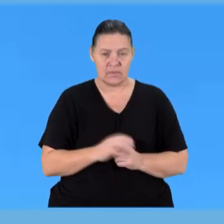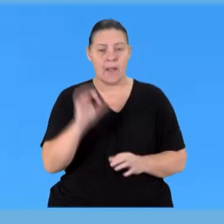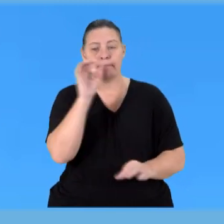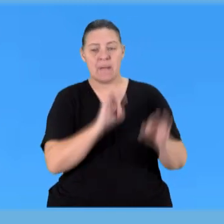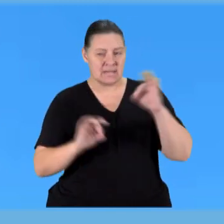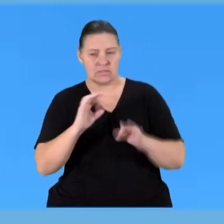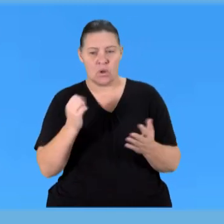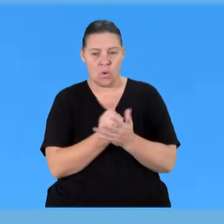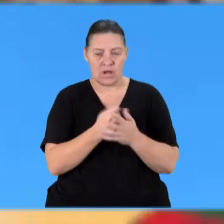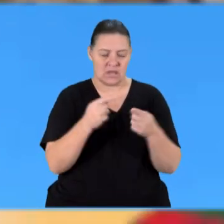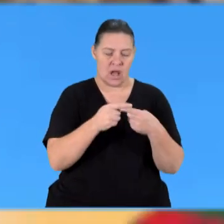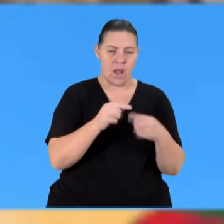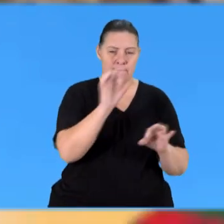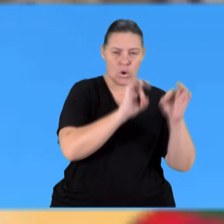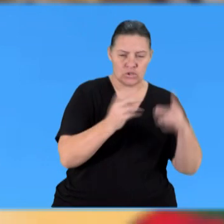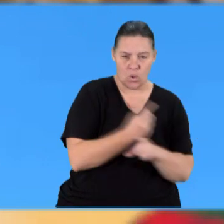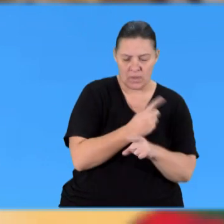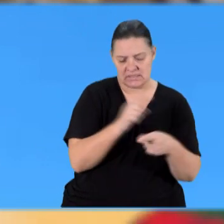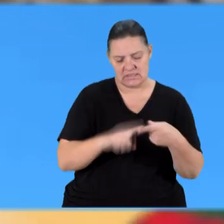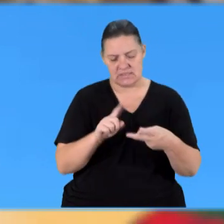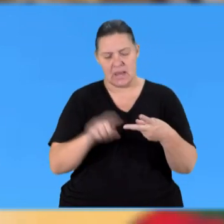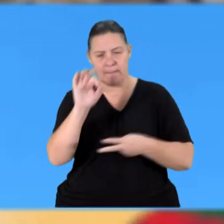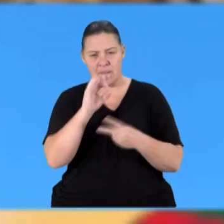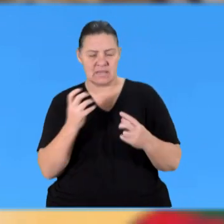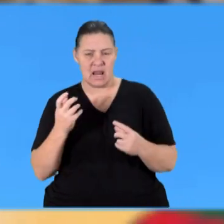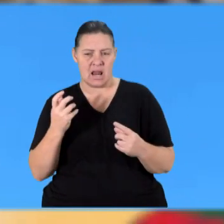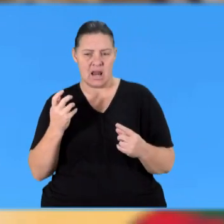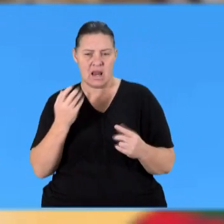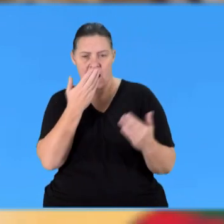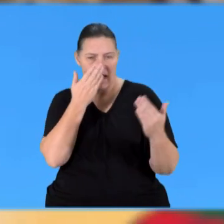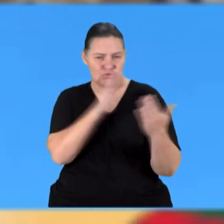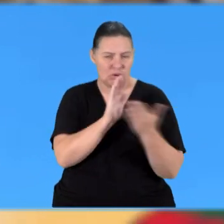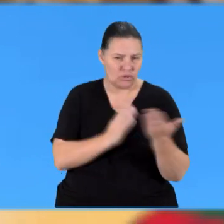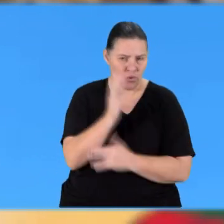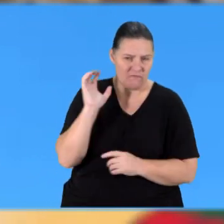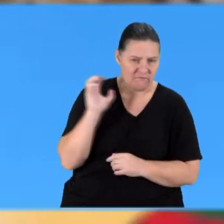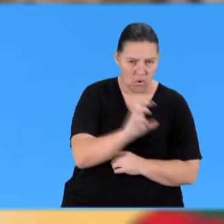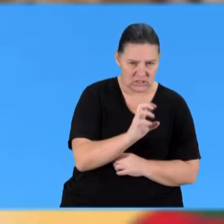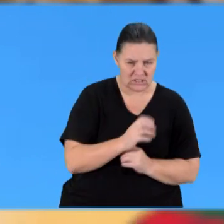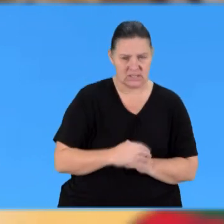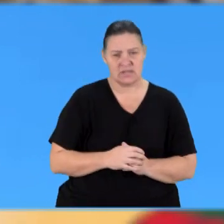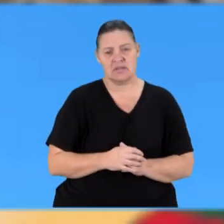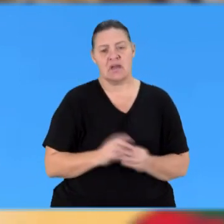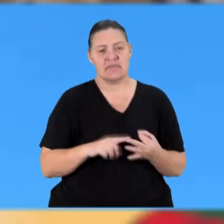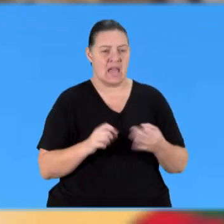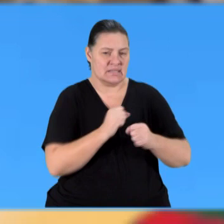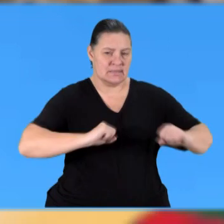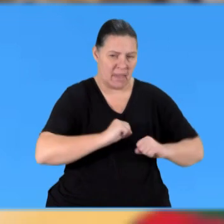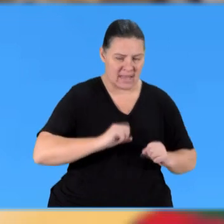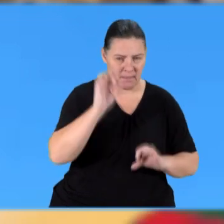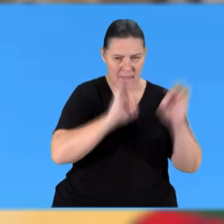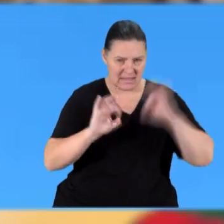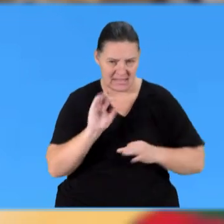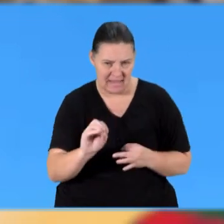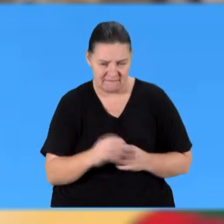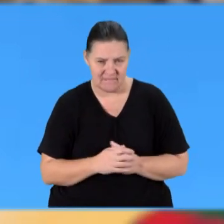says. Particles are always in a constant motion. Particles are attracted by forces of attraction. There